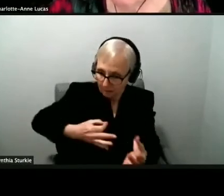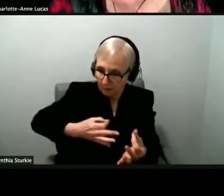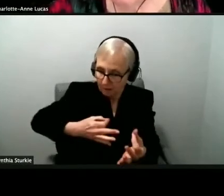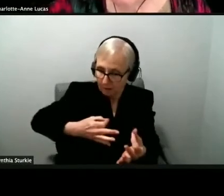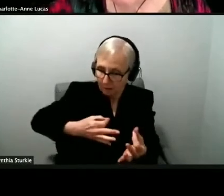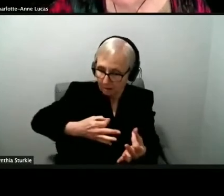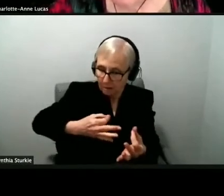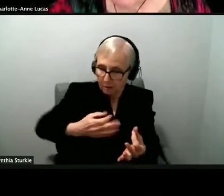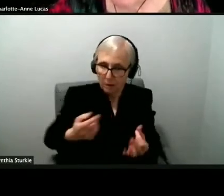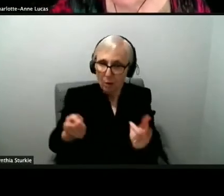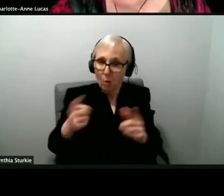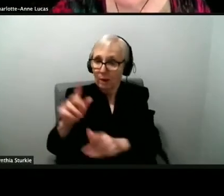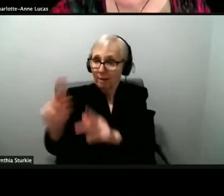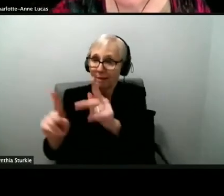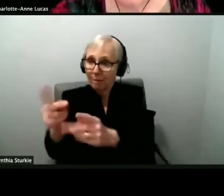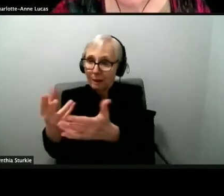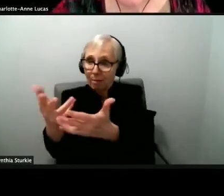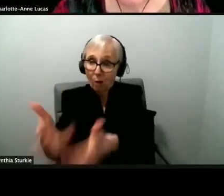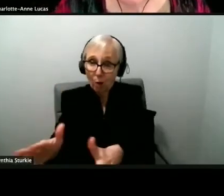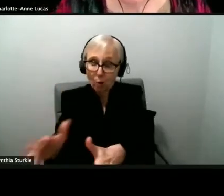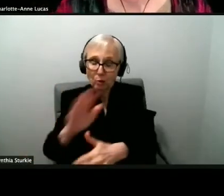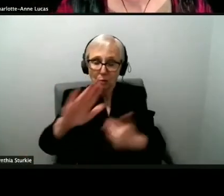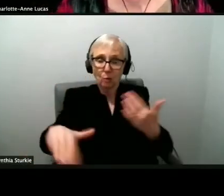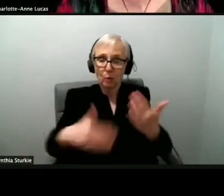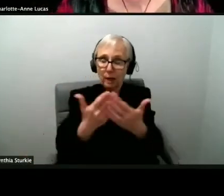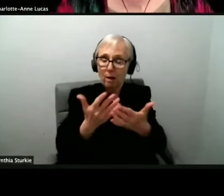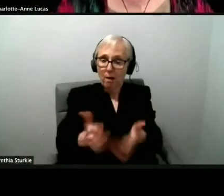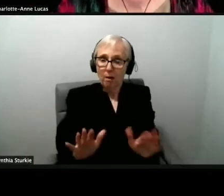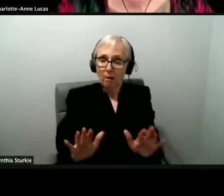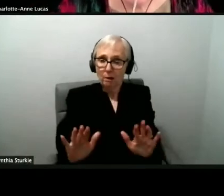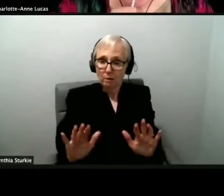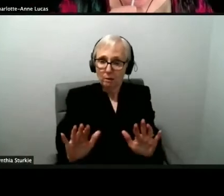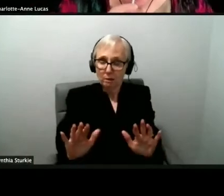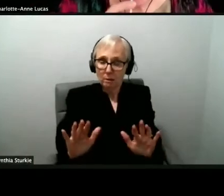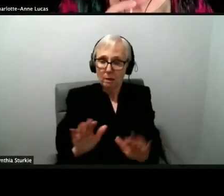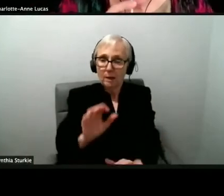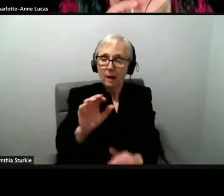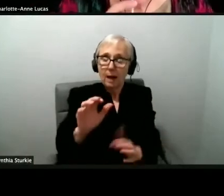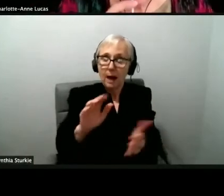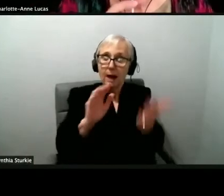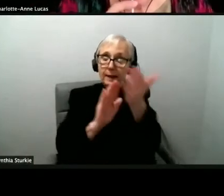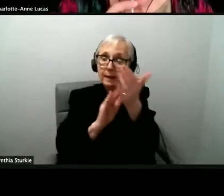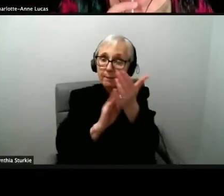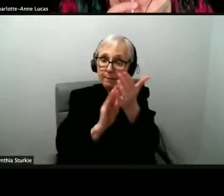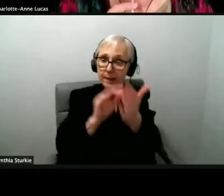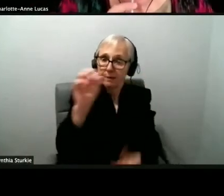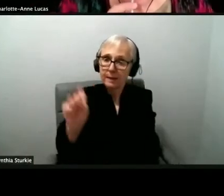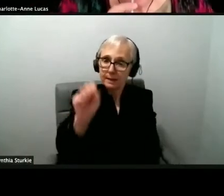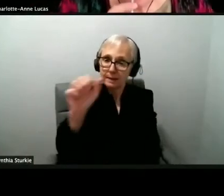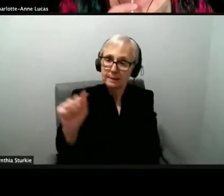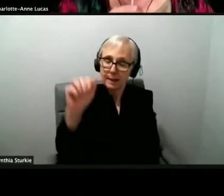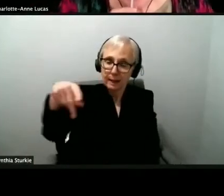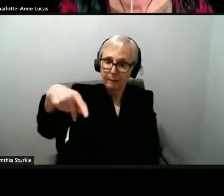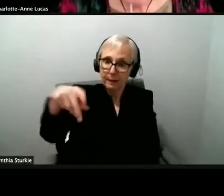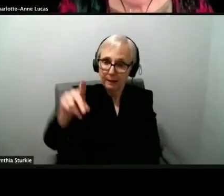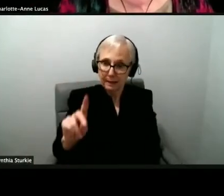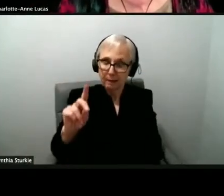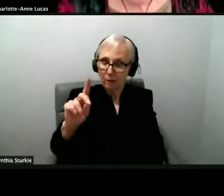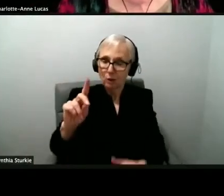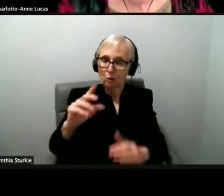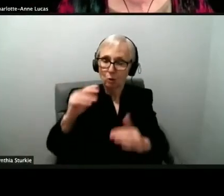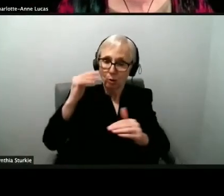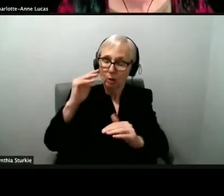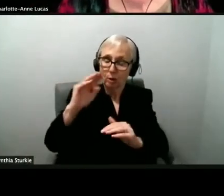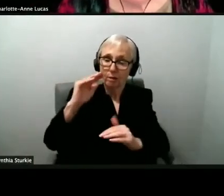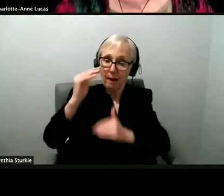so when the people lose, we all lose. I commend Fix SAPD because they took the democratic process and used